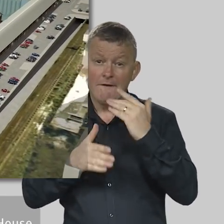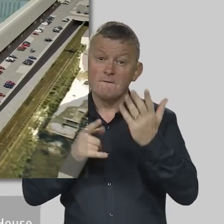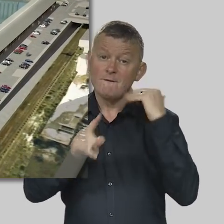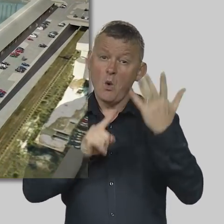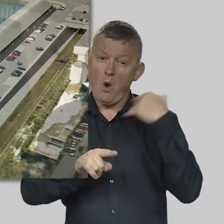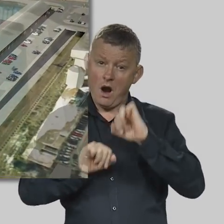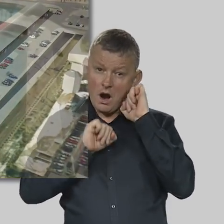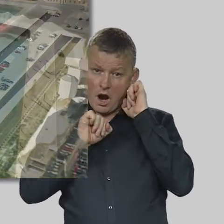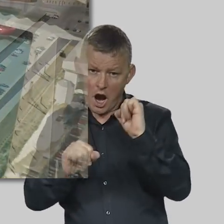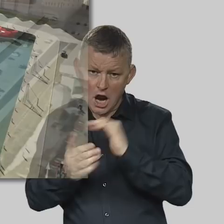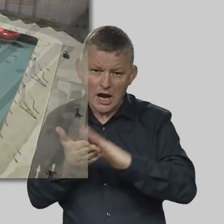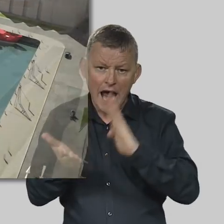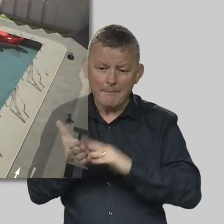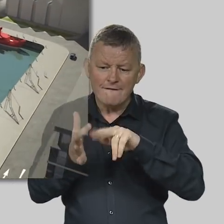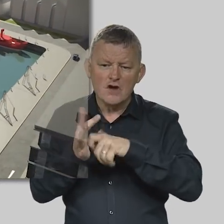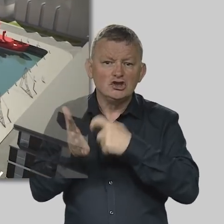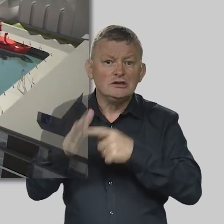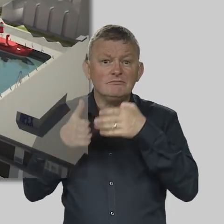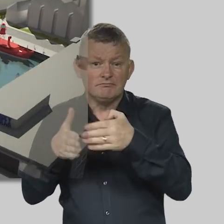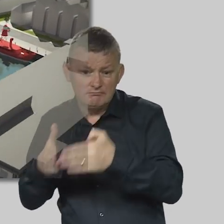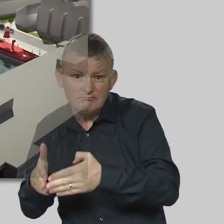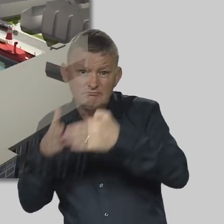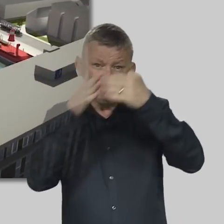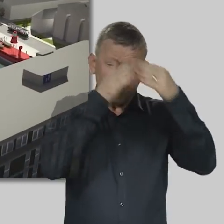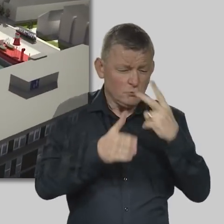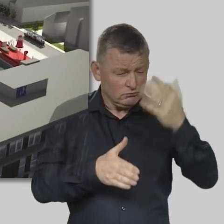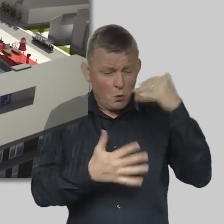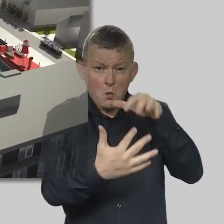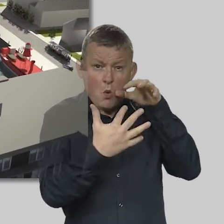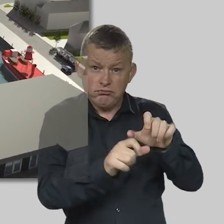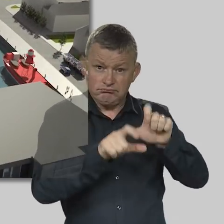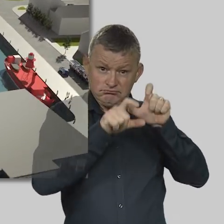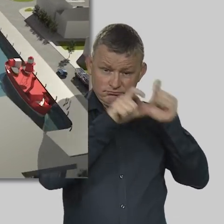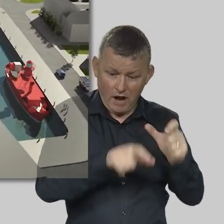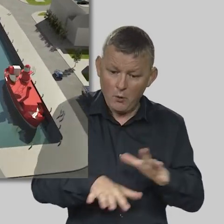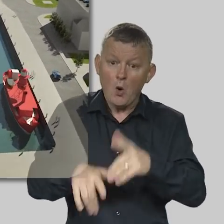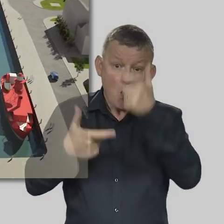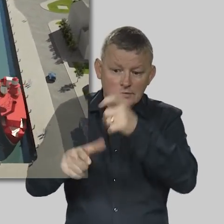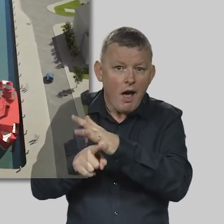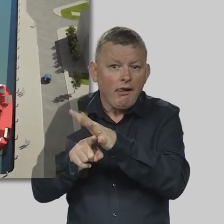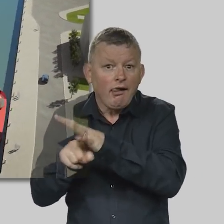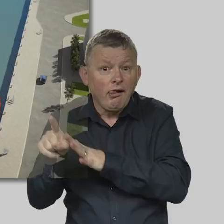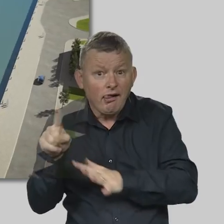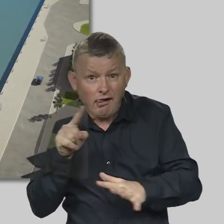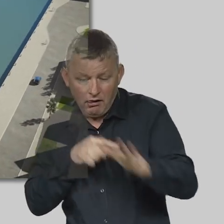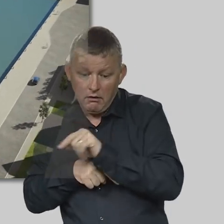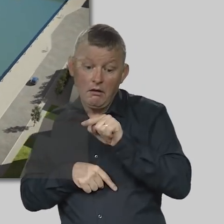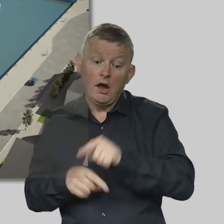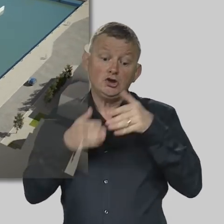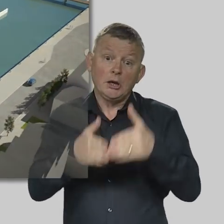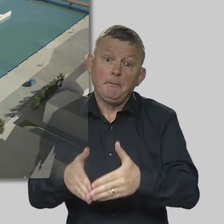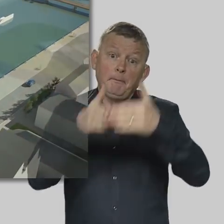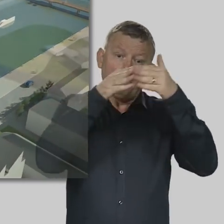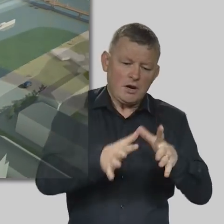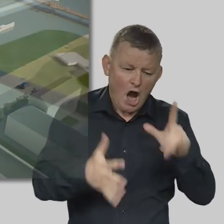Customs House and home for many years of the HM frigate Unicorn, the oldest British warship afloat. It will now move into dry